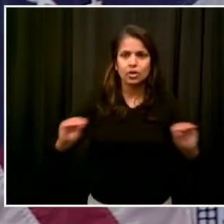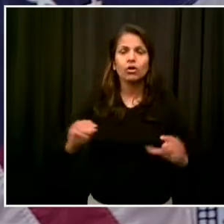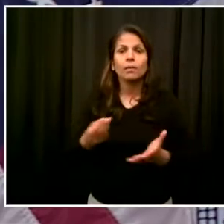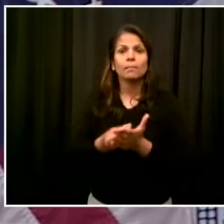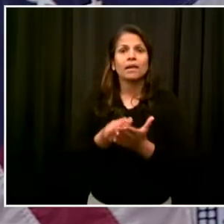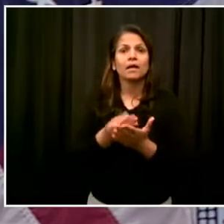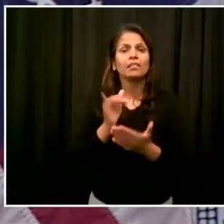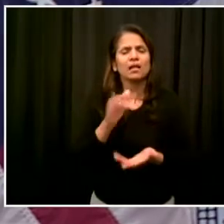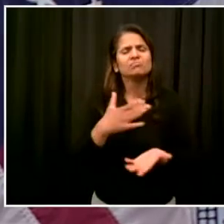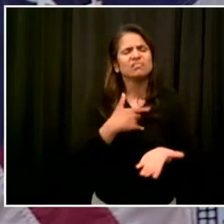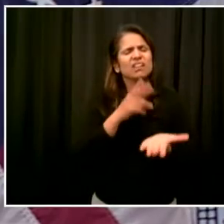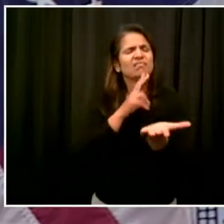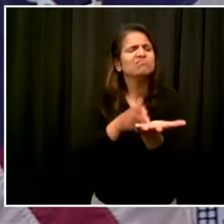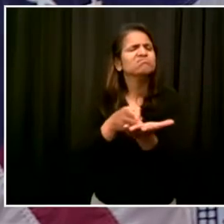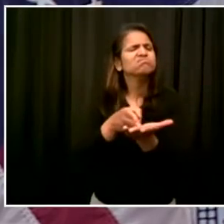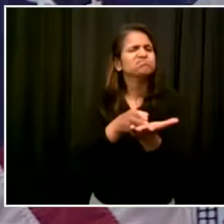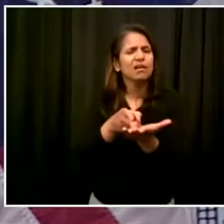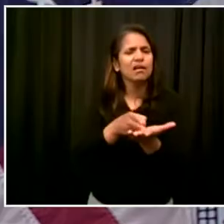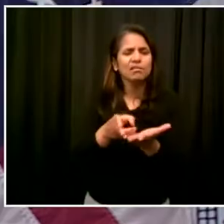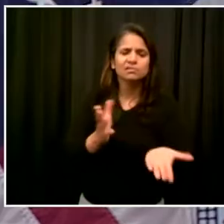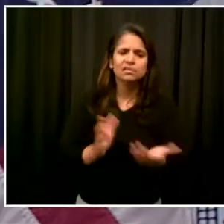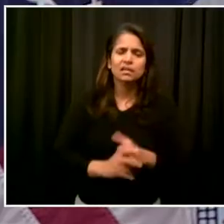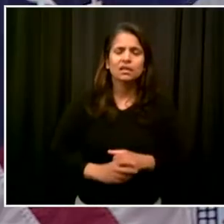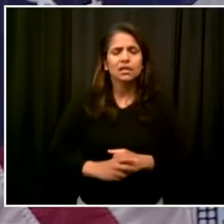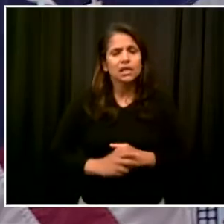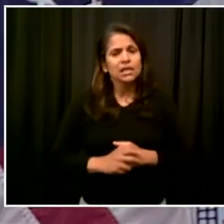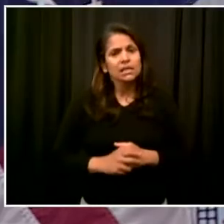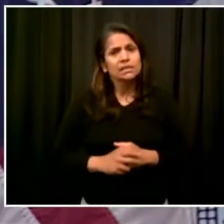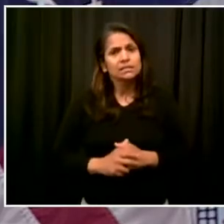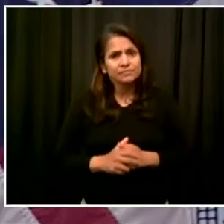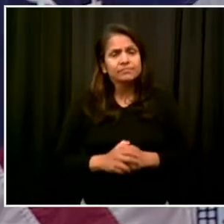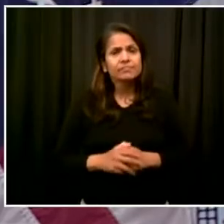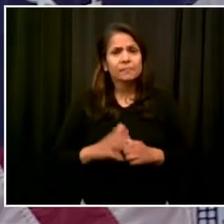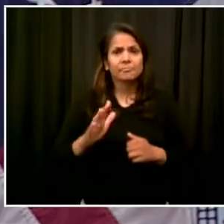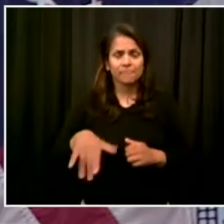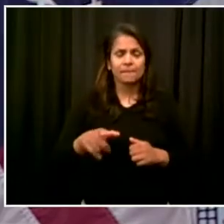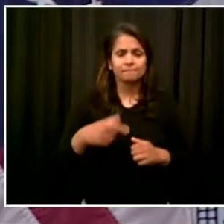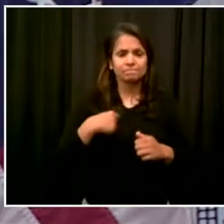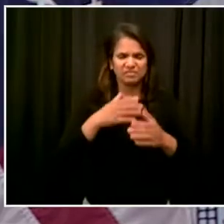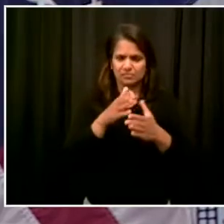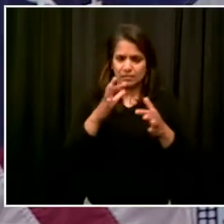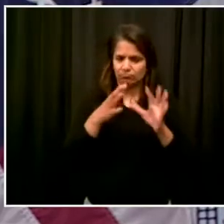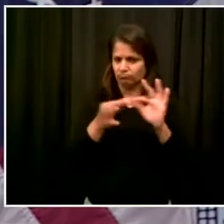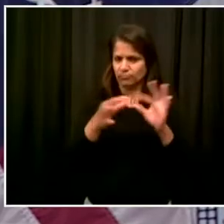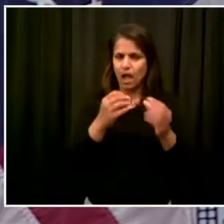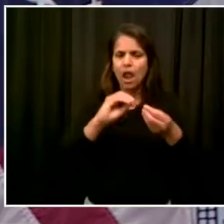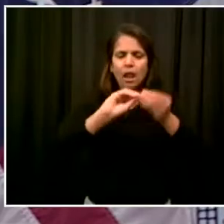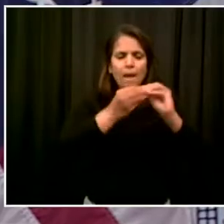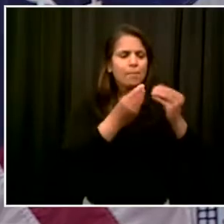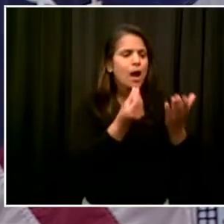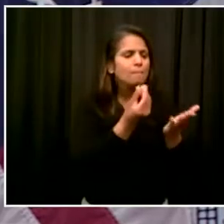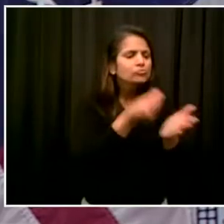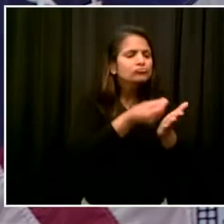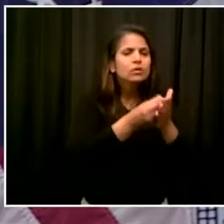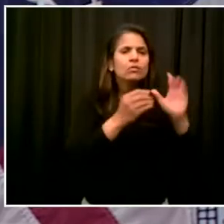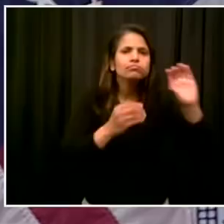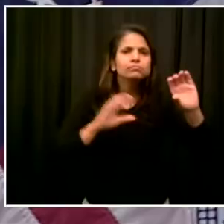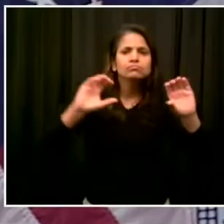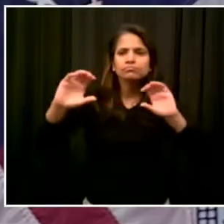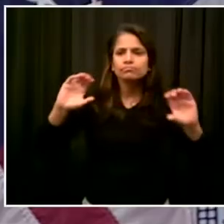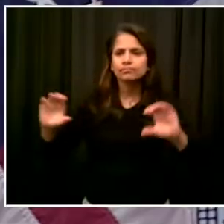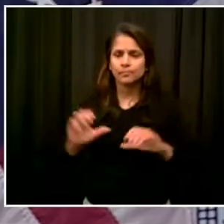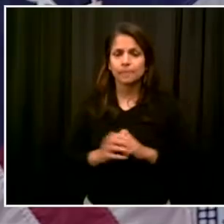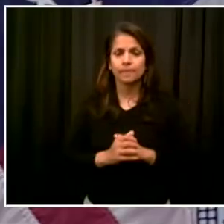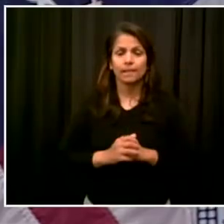estimate after the coronavirus hit, the economy started to shut down. The initial estimate coming from our Office of Management budget was that we would